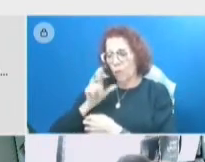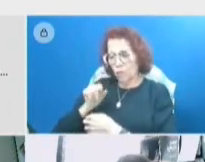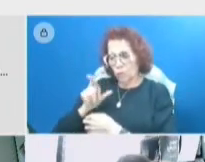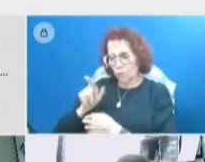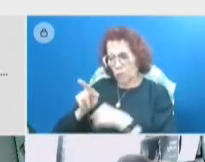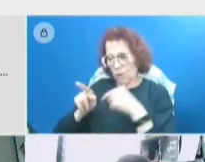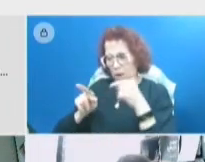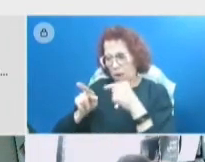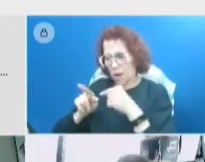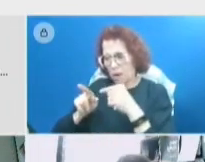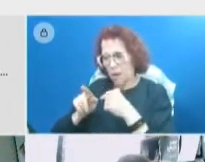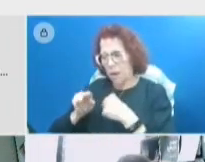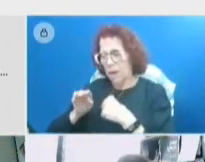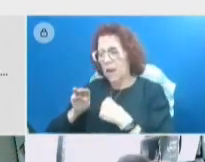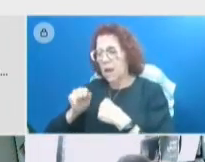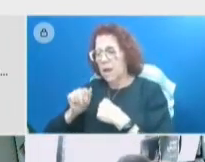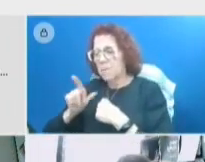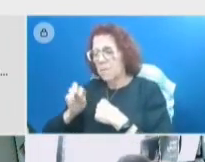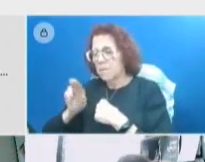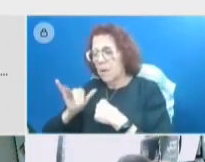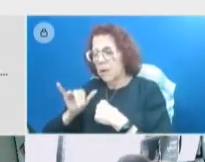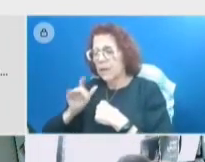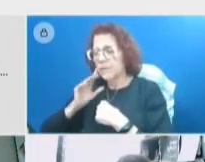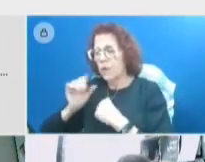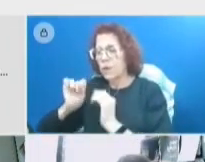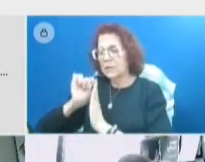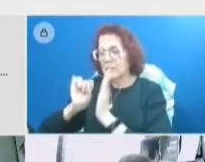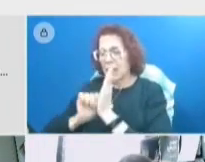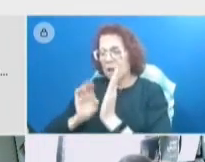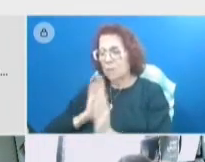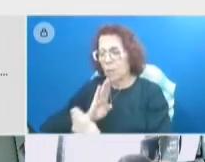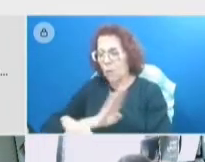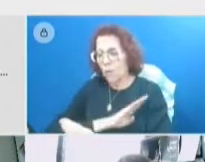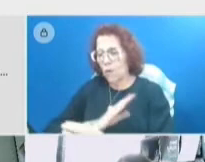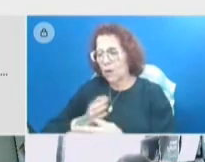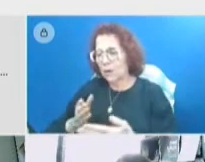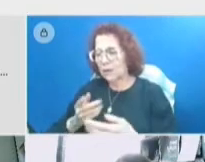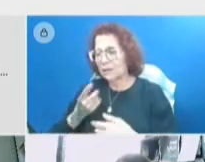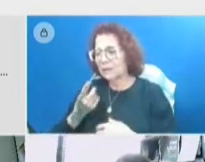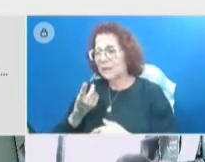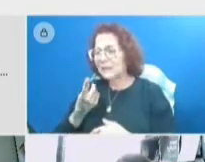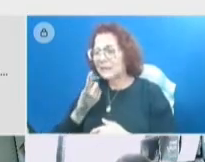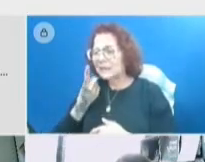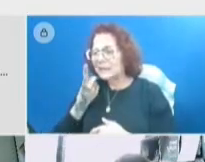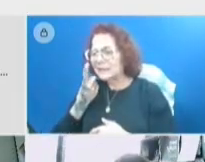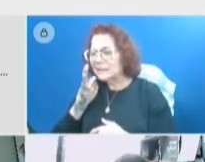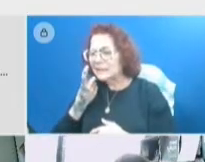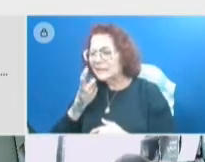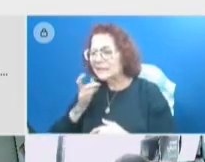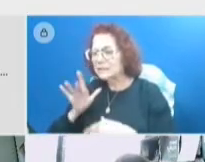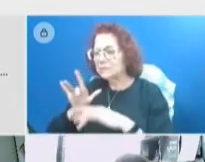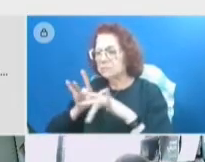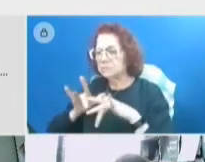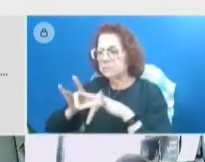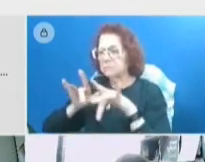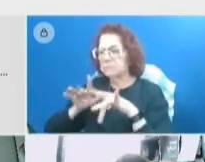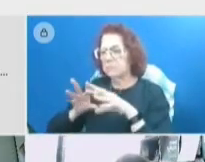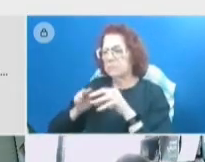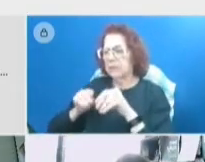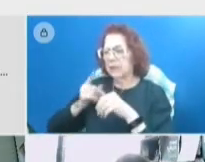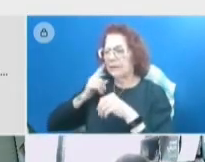posted the webcast from the March 15th PCFB and SBOE board meetings.